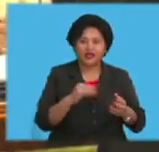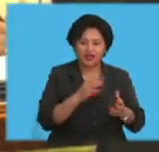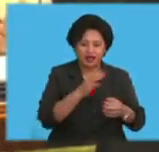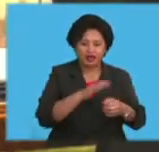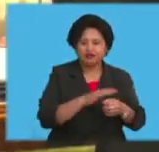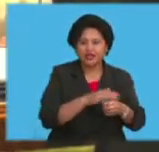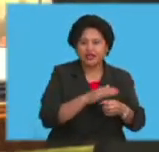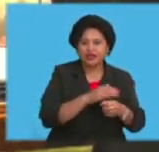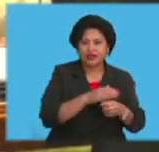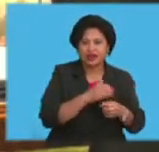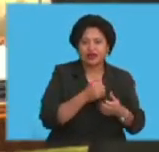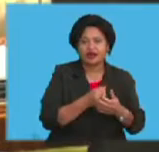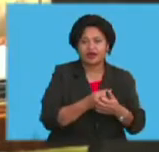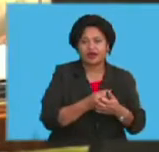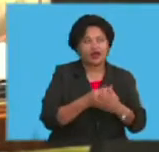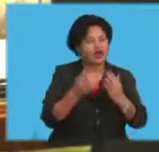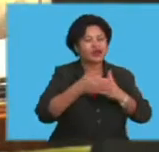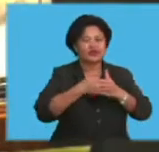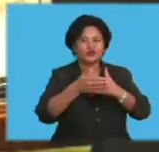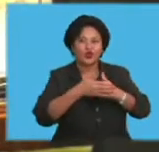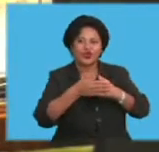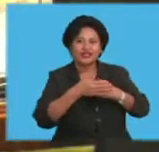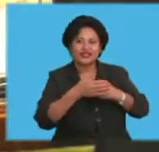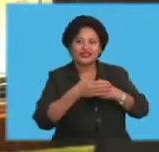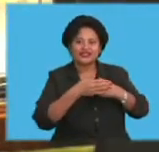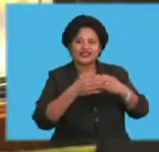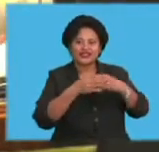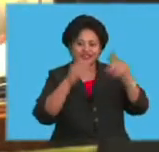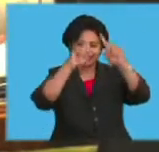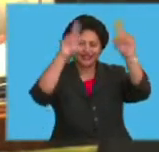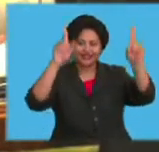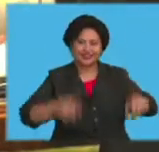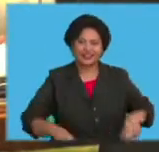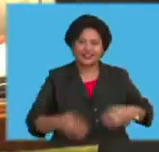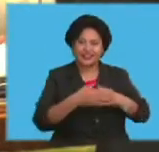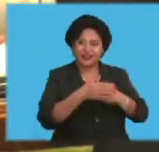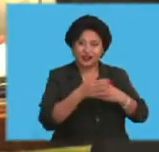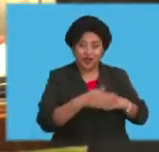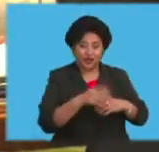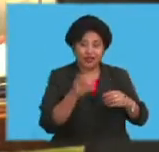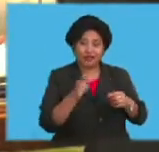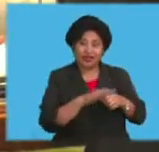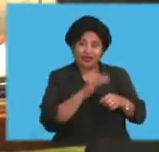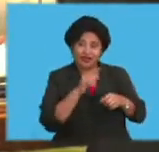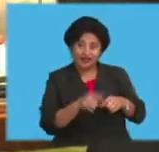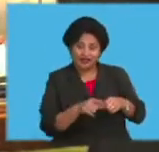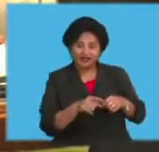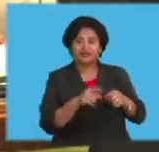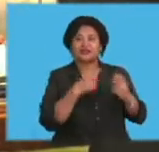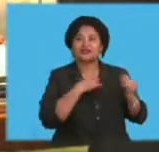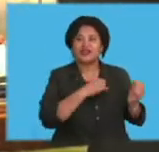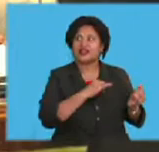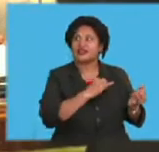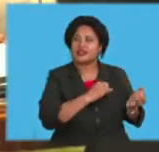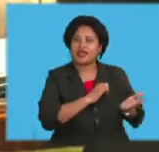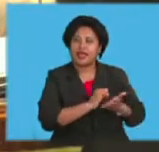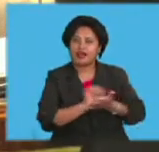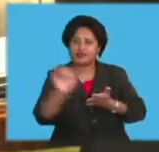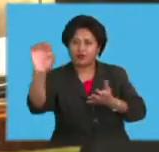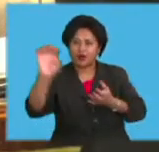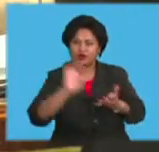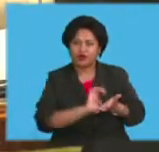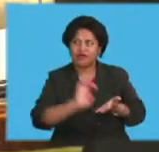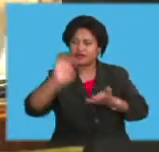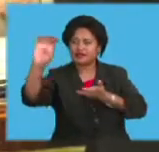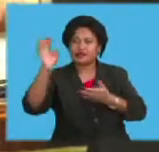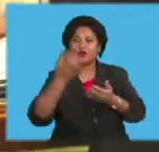manufacturing of custom-made doors, and these manufactured doors are now being exported to Japan and to be included as a final